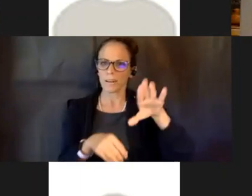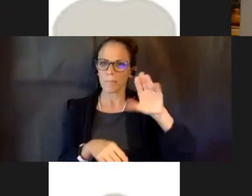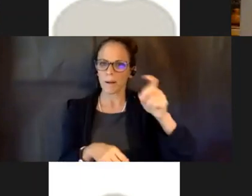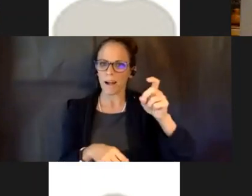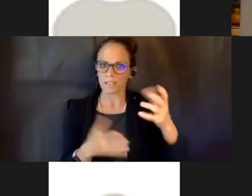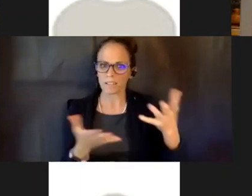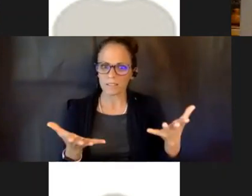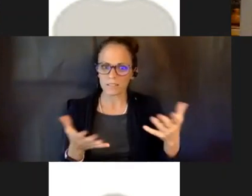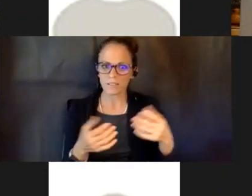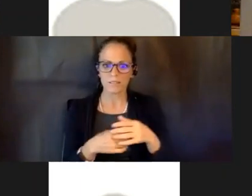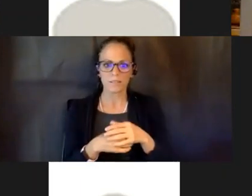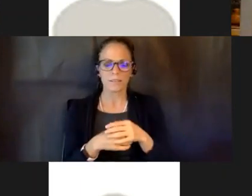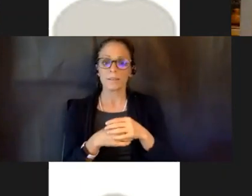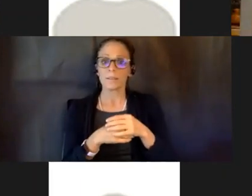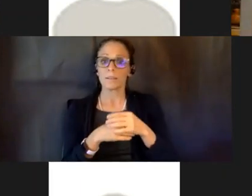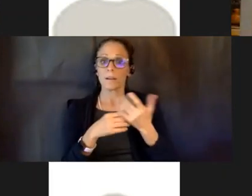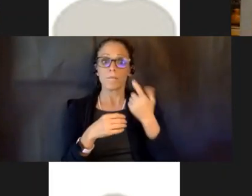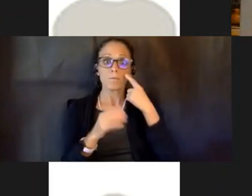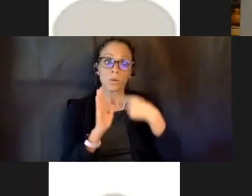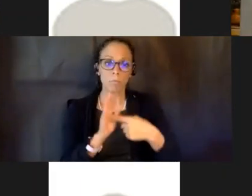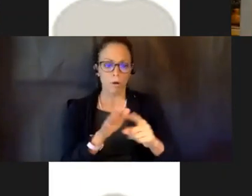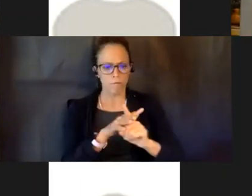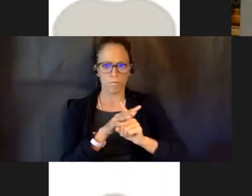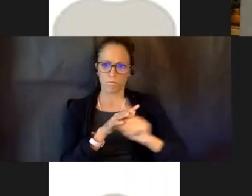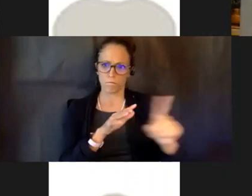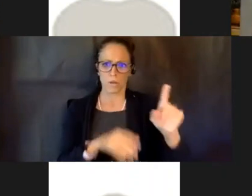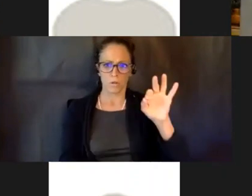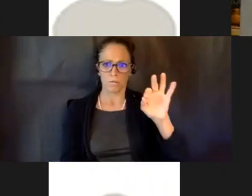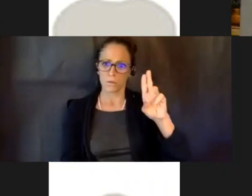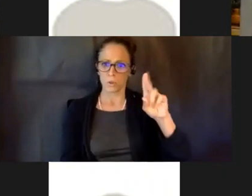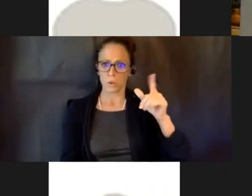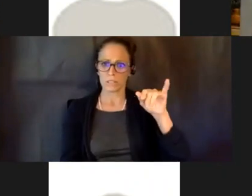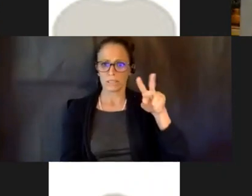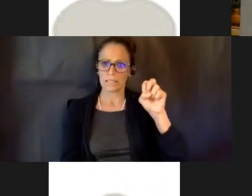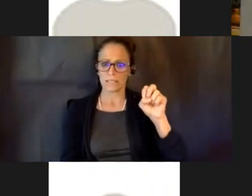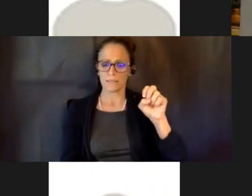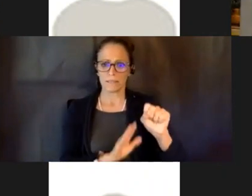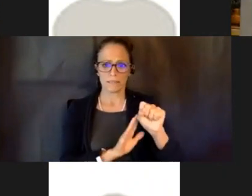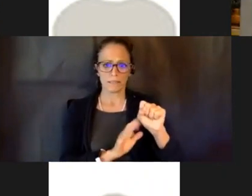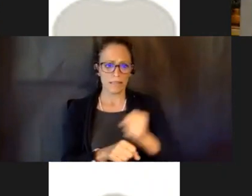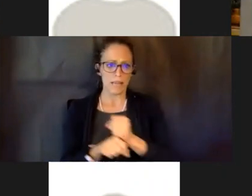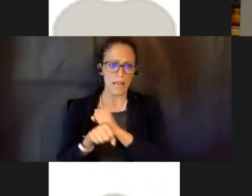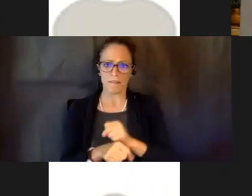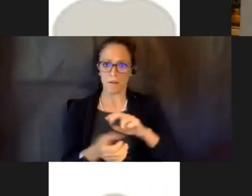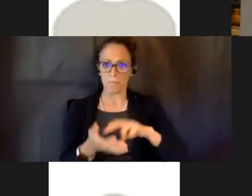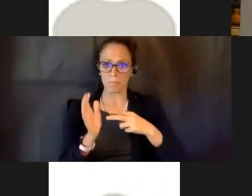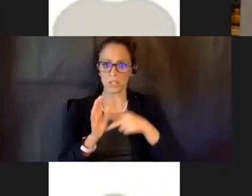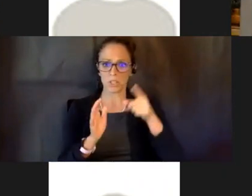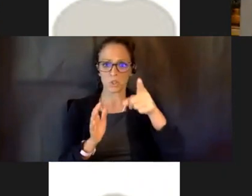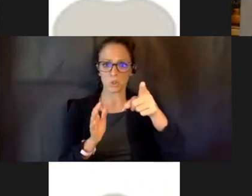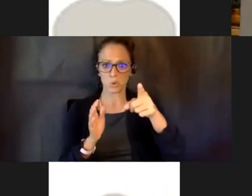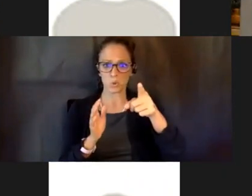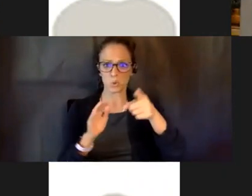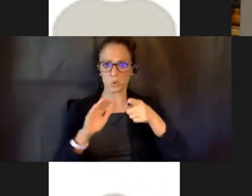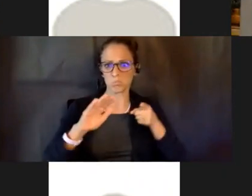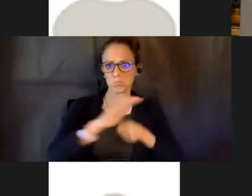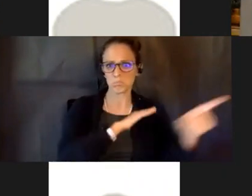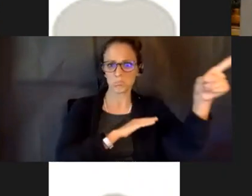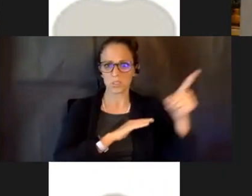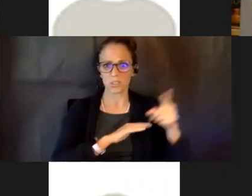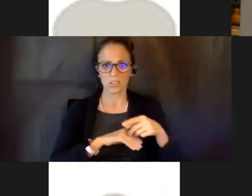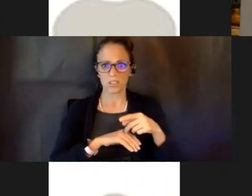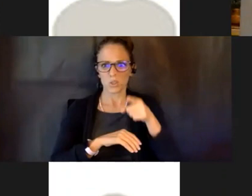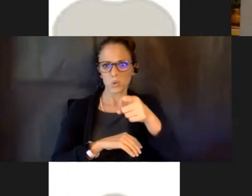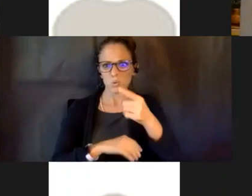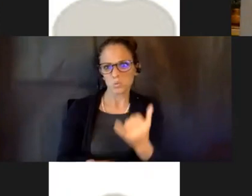hear fugitive of the law, you're a fugitive of the law, from the law, you know, you're doing something wrong. There's an implication,